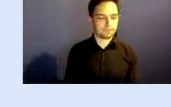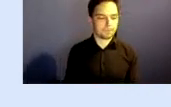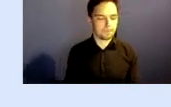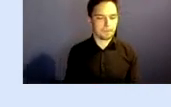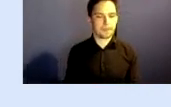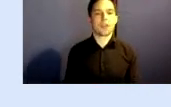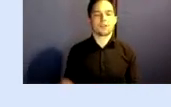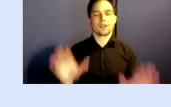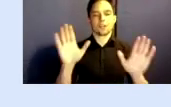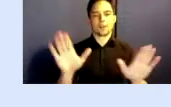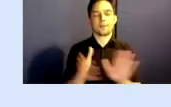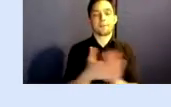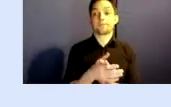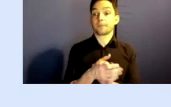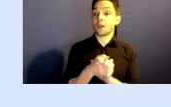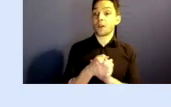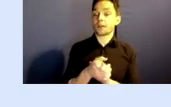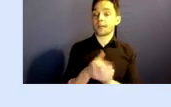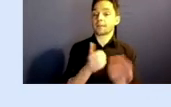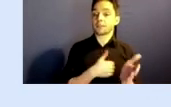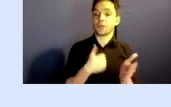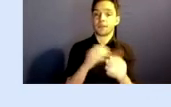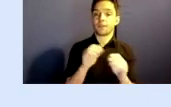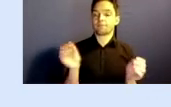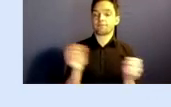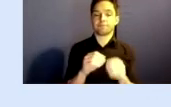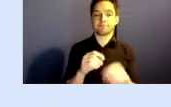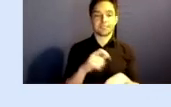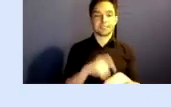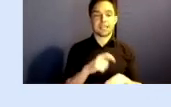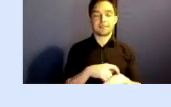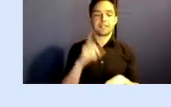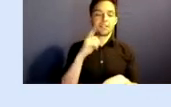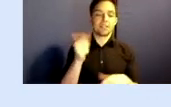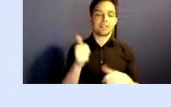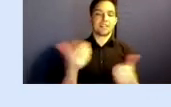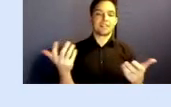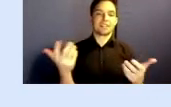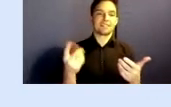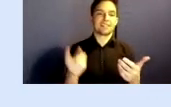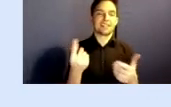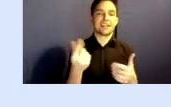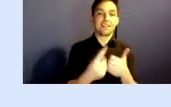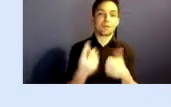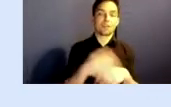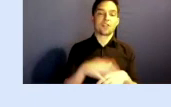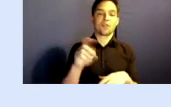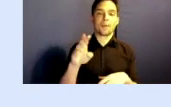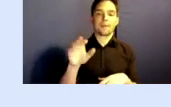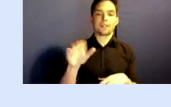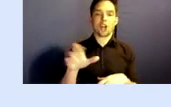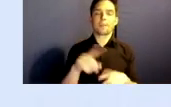Great. Okay, I'm so sorry we don't have time to hear from everyone on the webinar today, but there is an opportunity